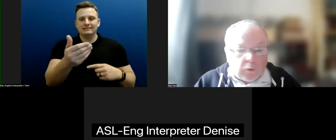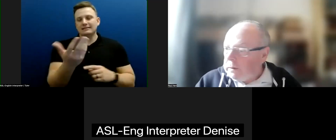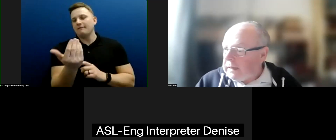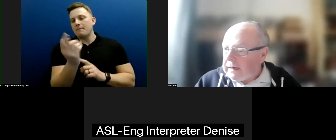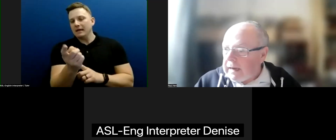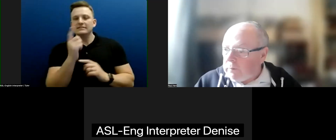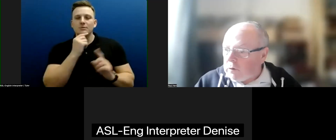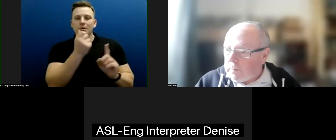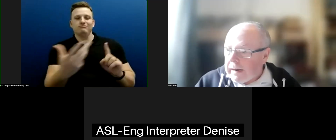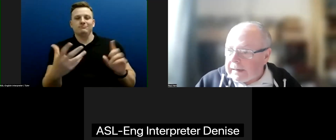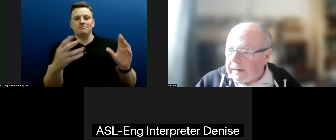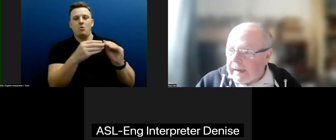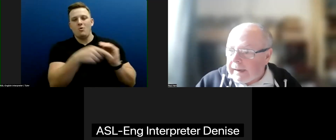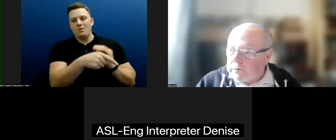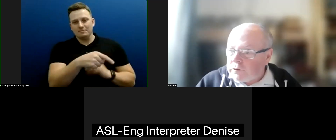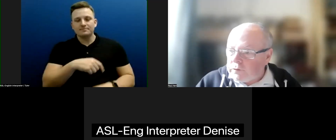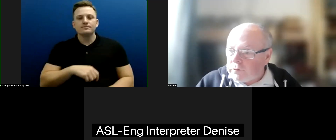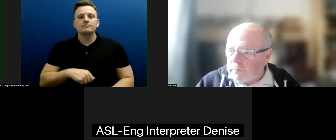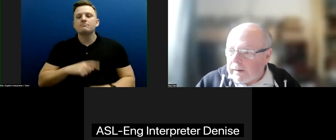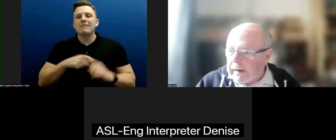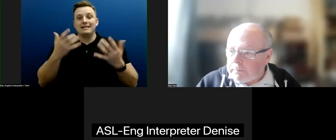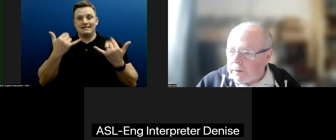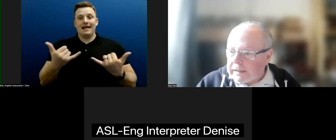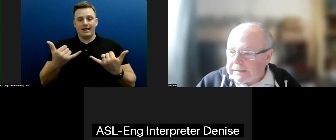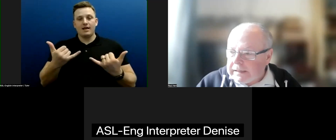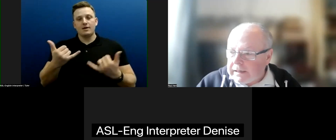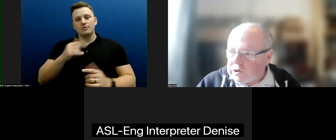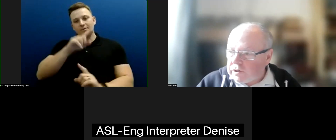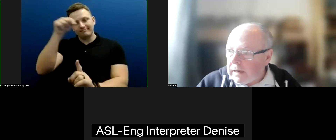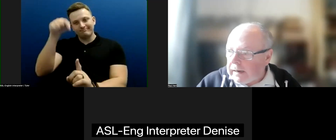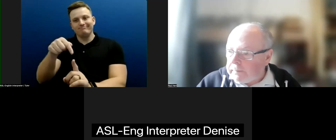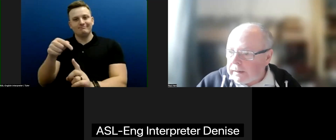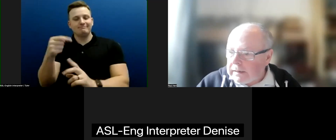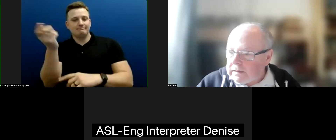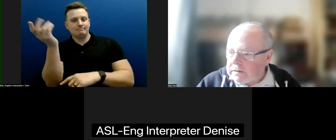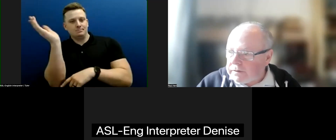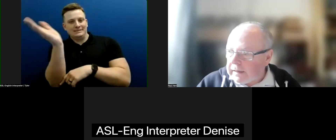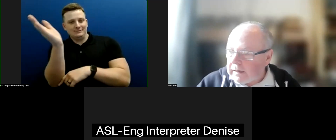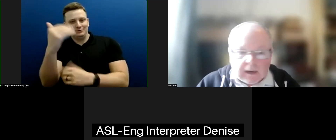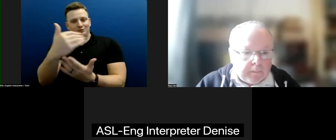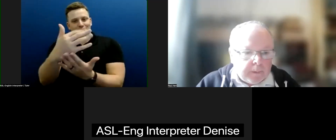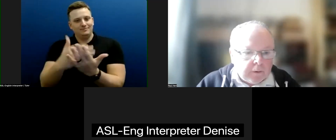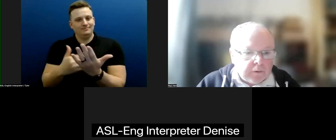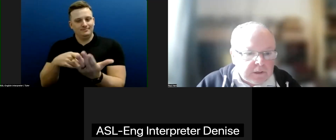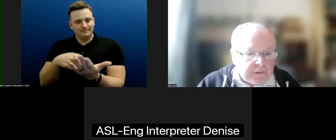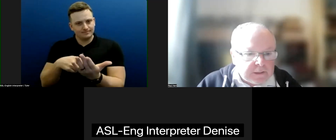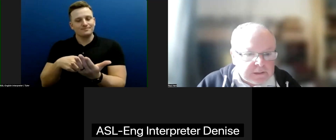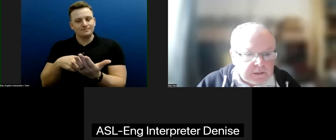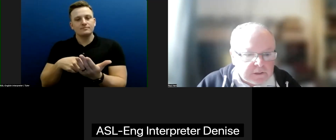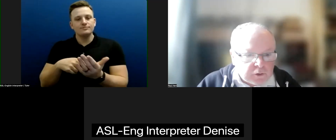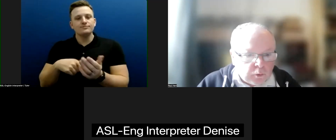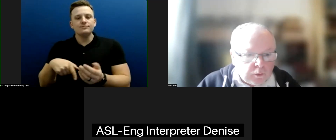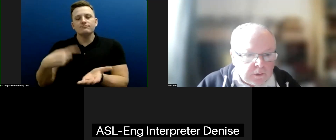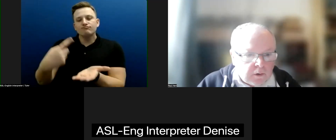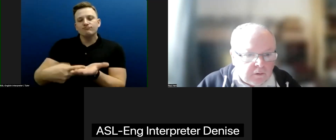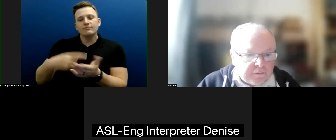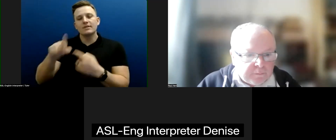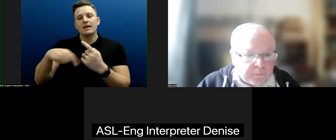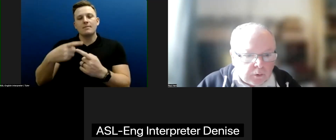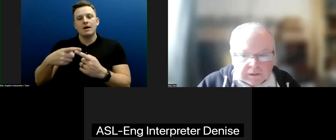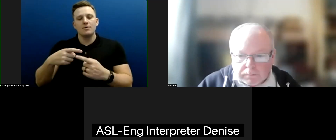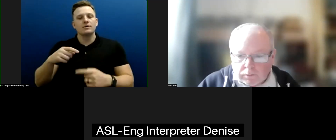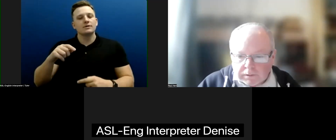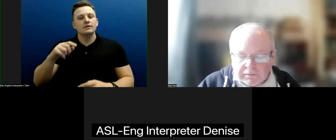for the moment then, I will go back to my presentation and begin to think about this zone